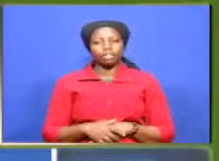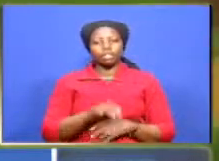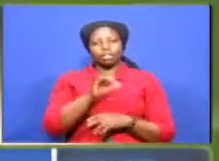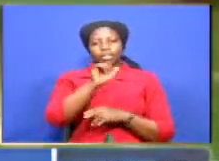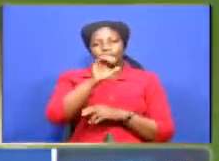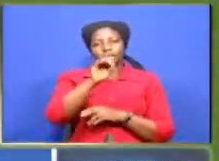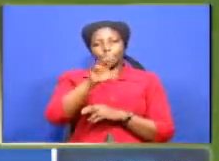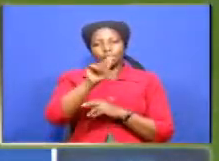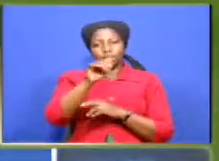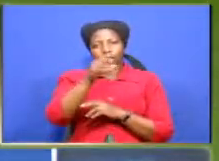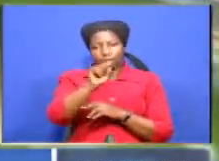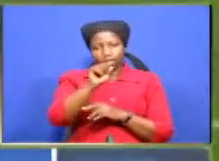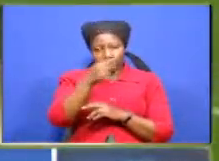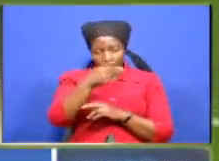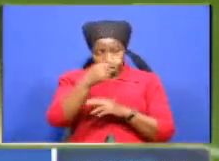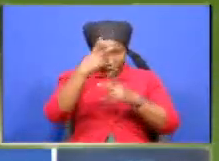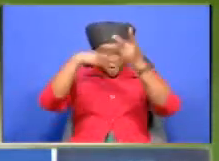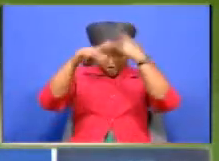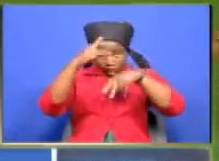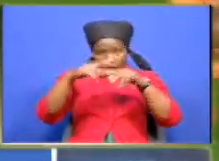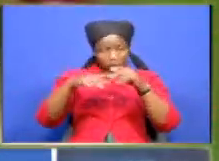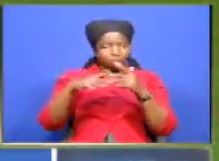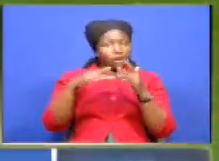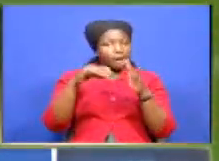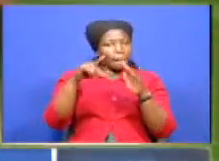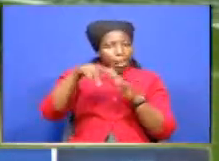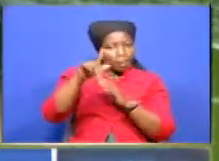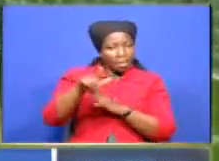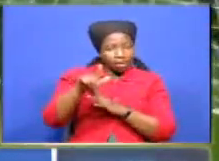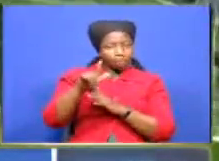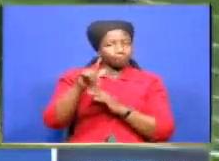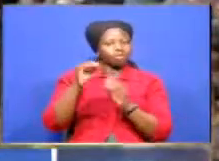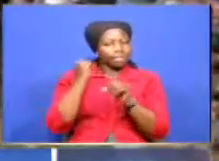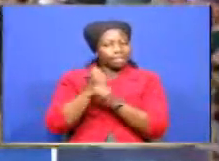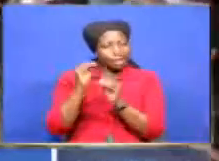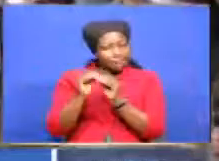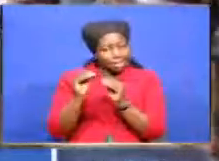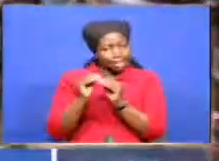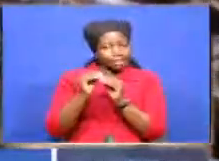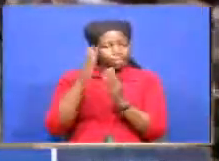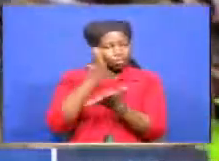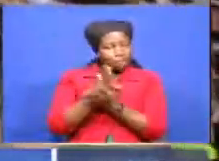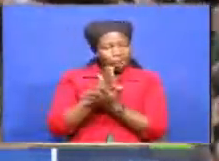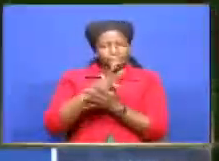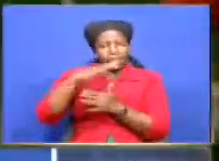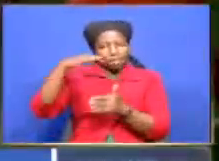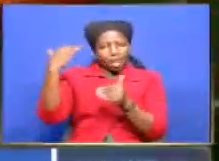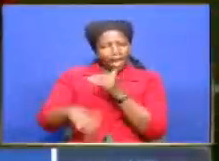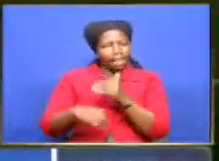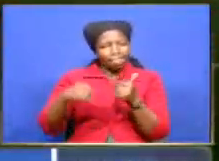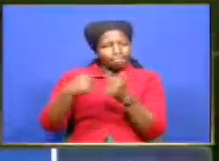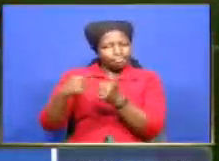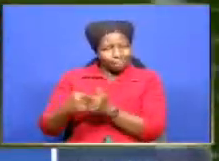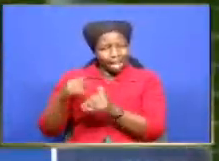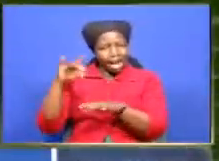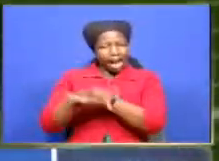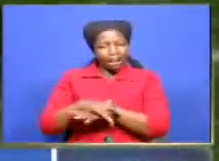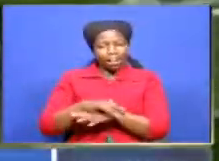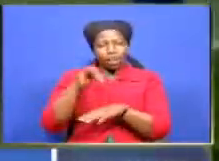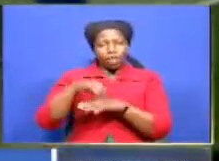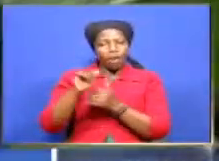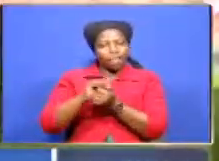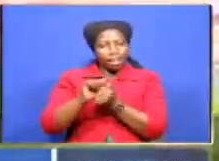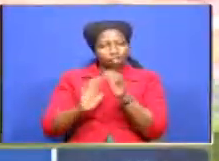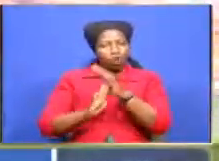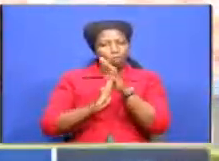Professional Football League held a board meeting on Monday and confirmed the decision to end the season early. On Friday, the 12 top-flight clubs had